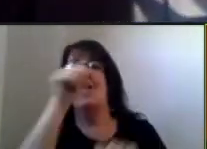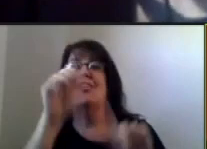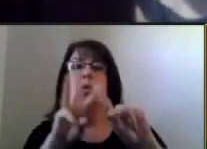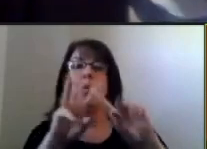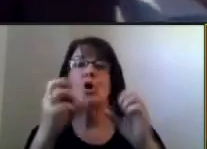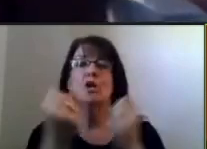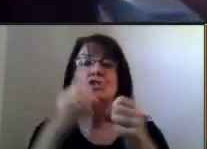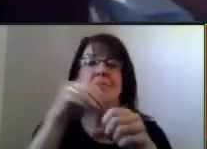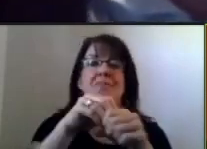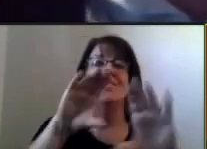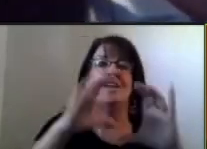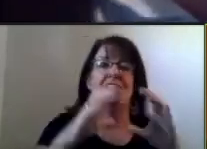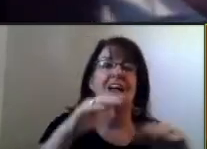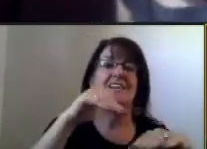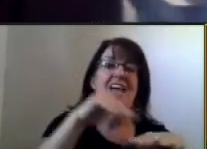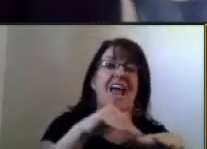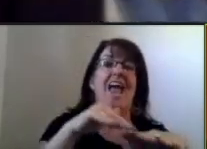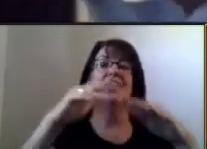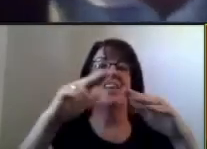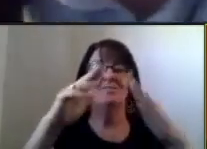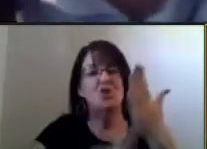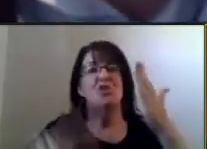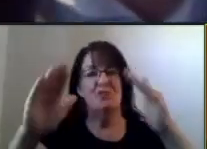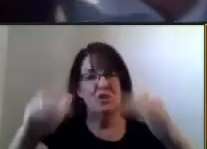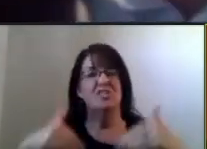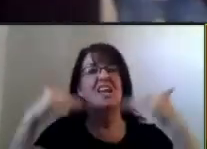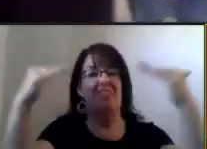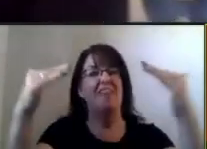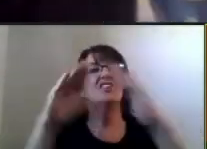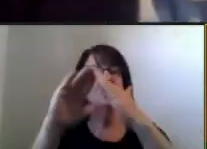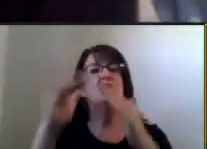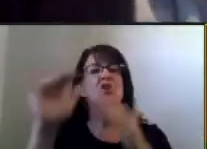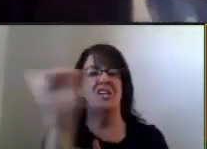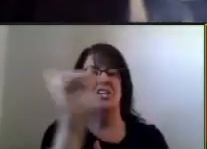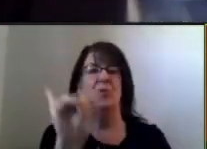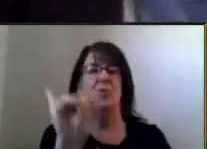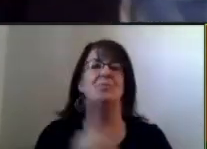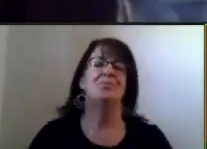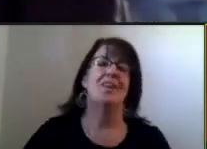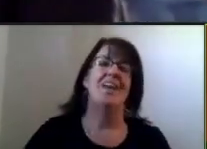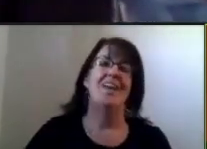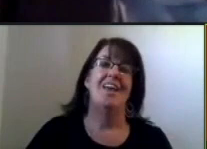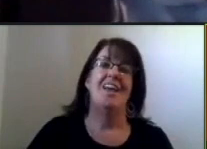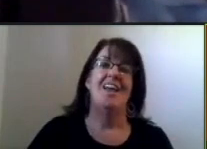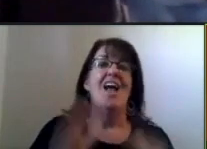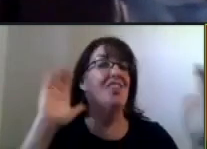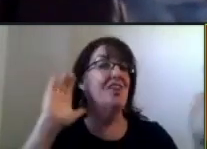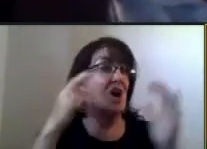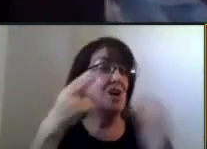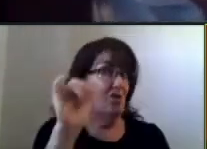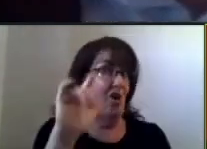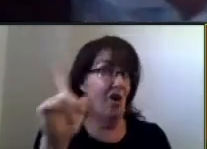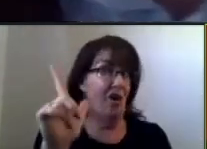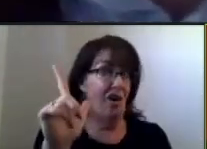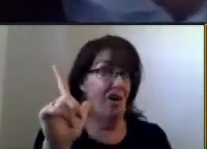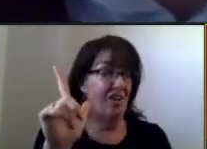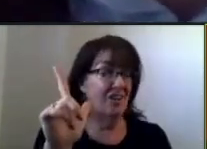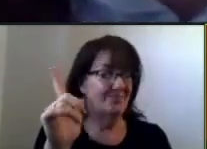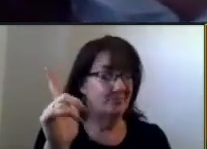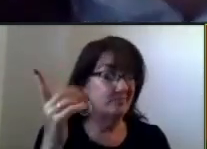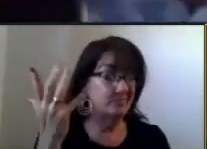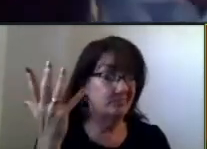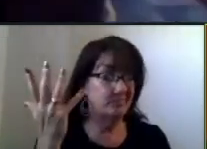the classroom at the university level and within the community as well. While the concert halls,